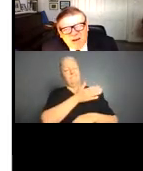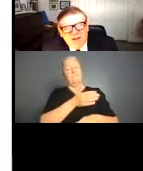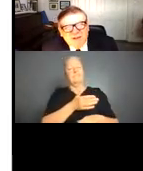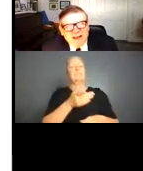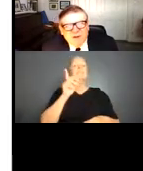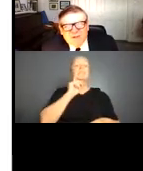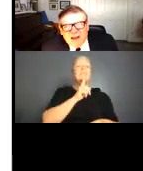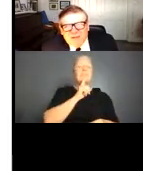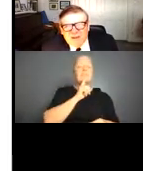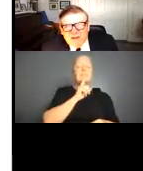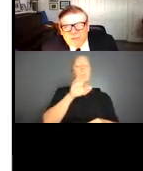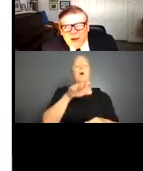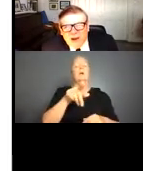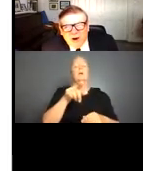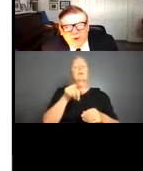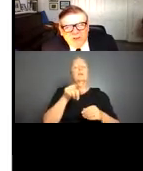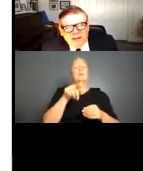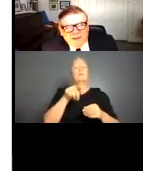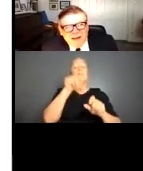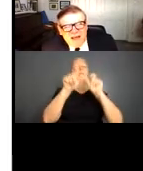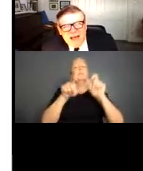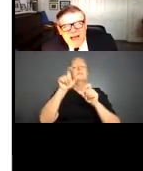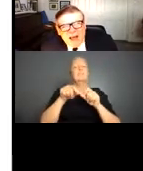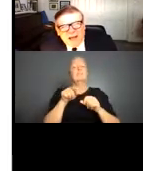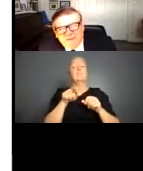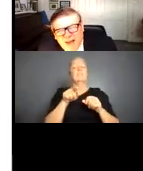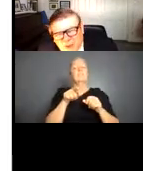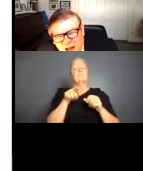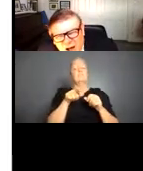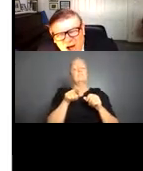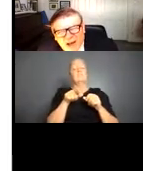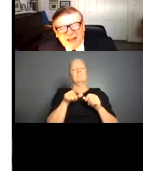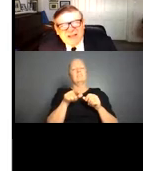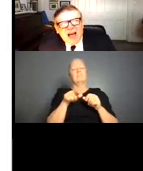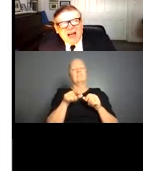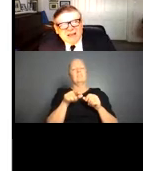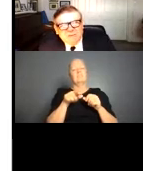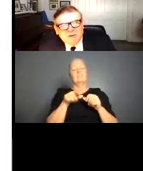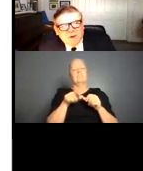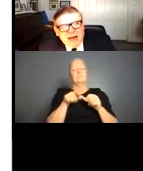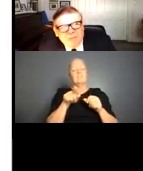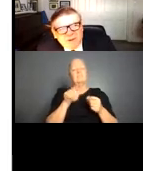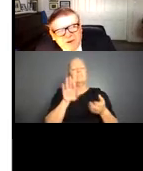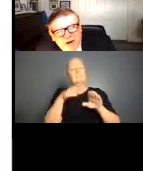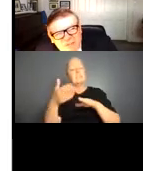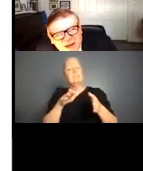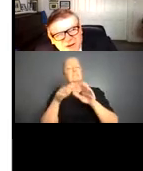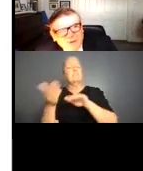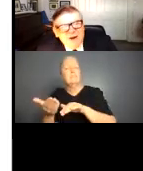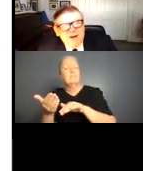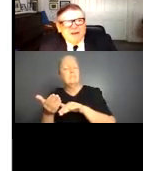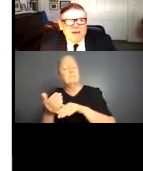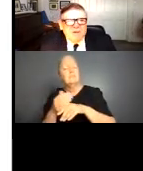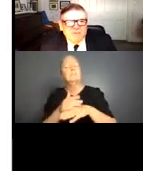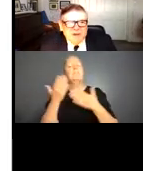are because of clinical judgments that we are not worth having. And we had to fight quite hard against guidance that was put out by the British